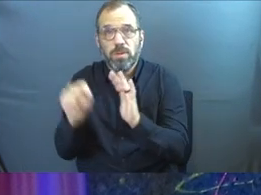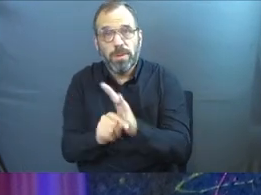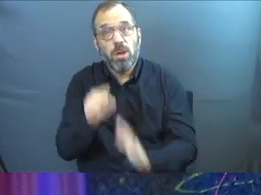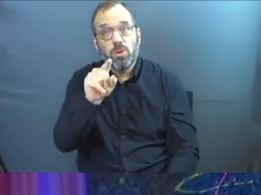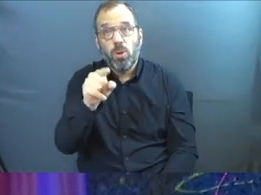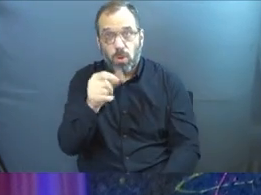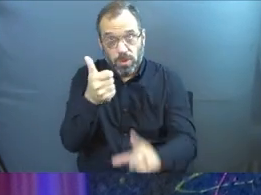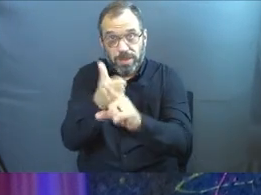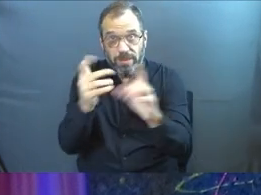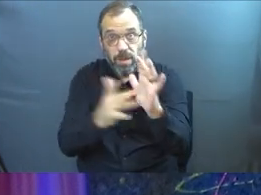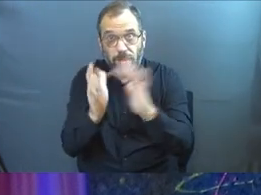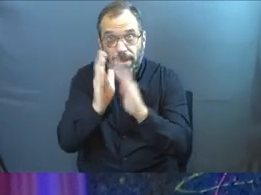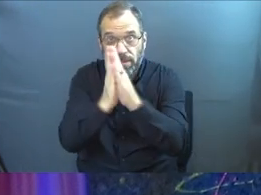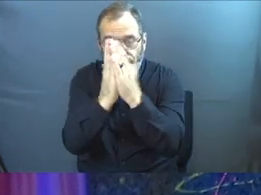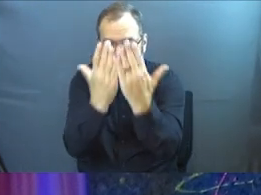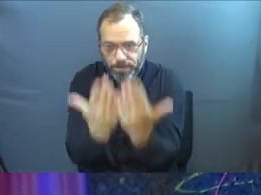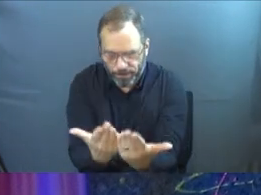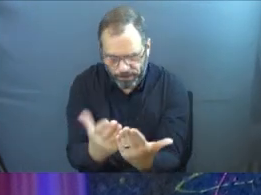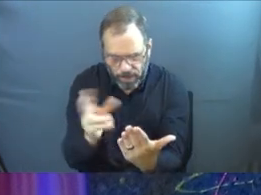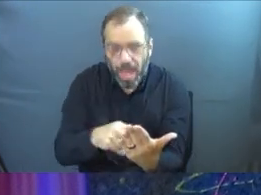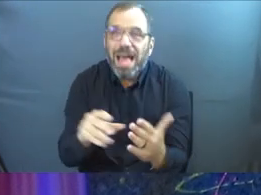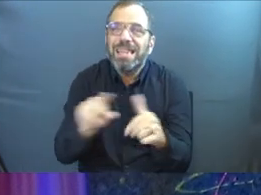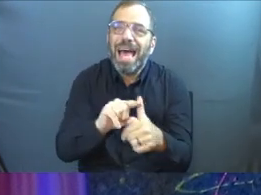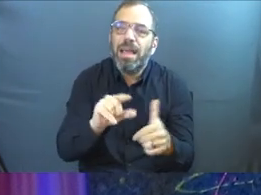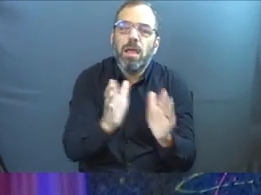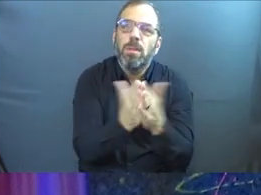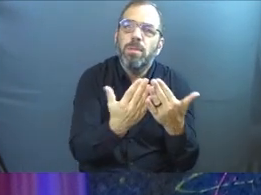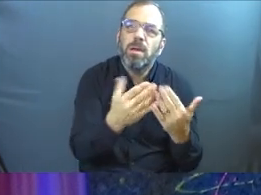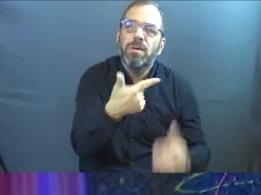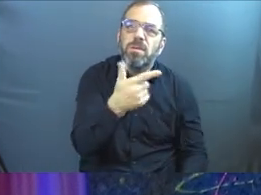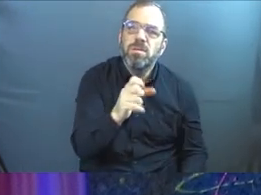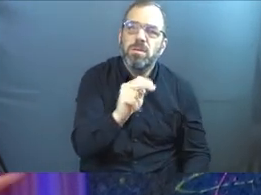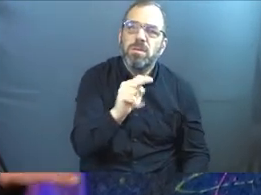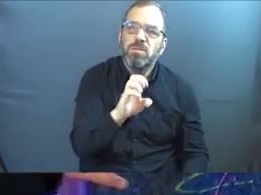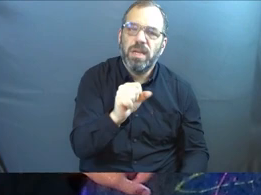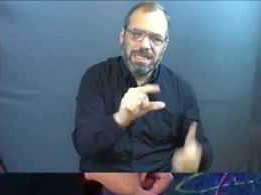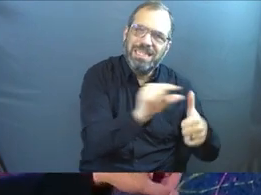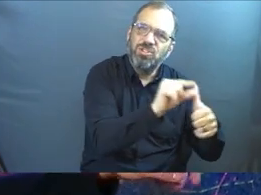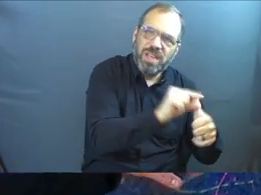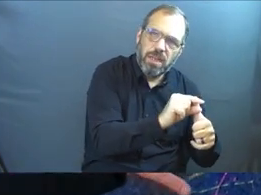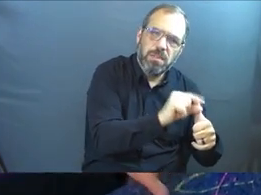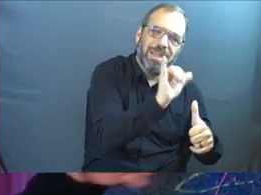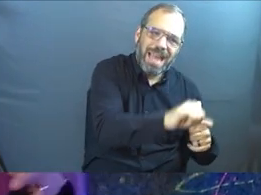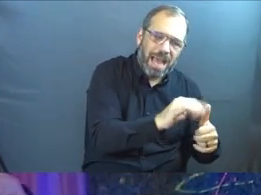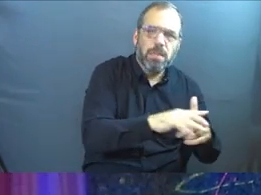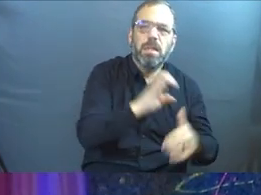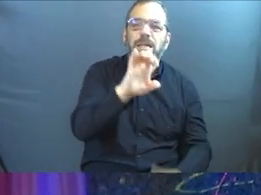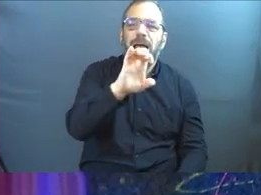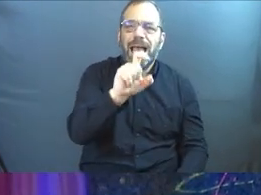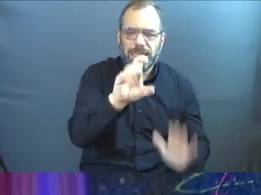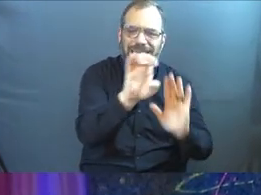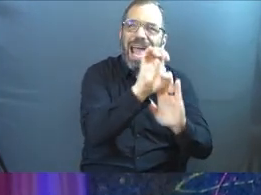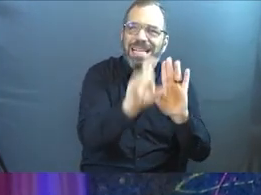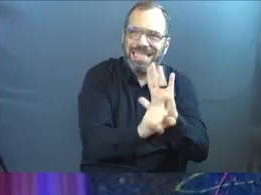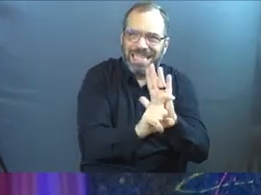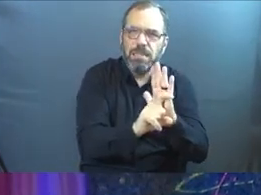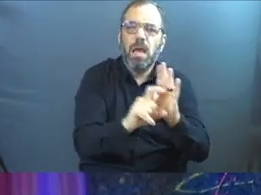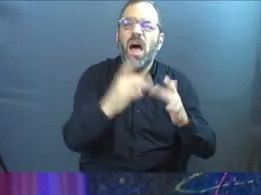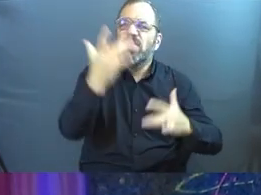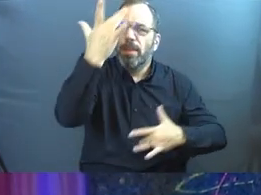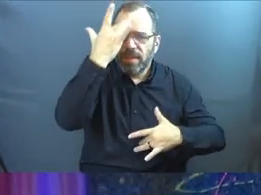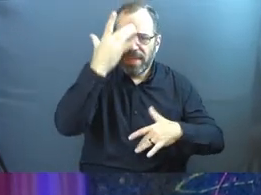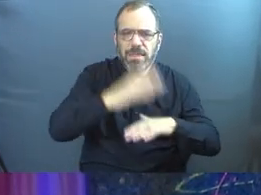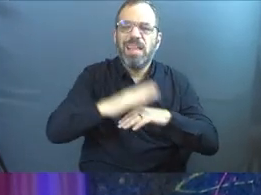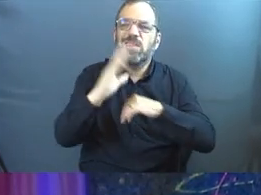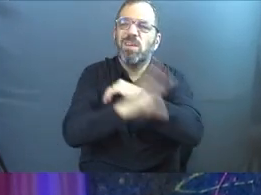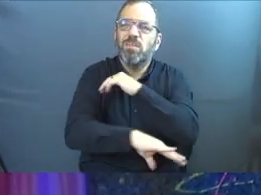meant to pick it up for yourself. And so we have done like Genesis. We did the life of Joseph. We did that whole section. We did Exodus. We looked at the plagues, and we did the